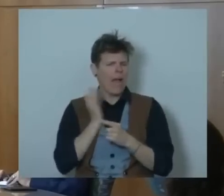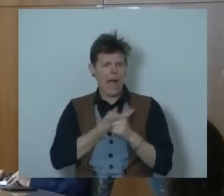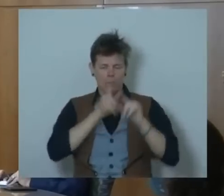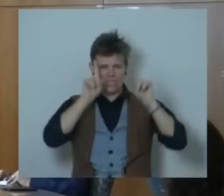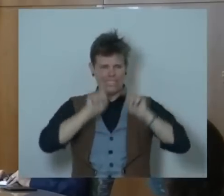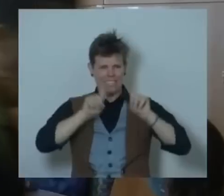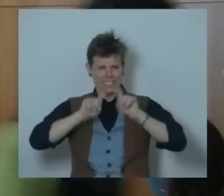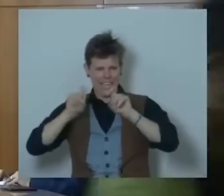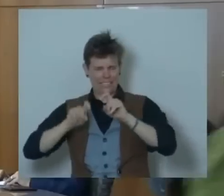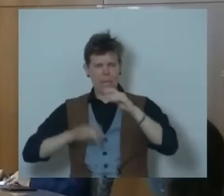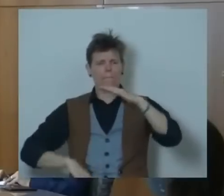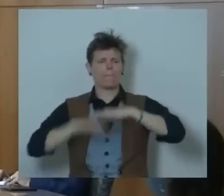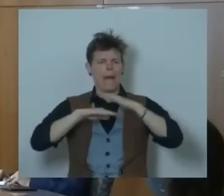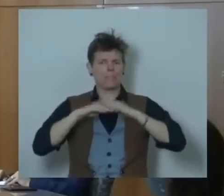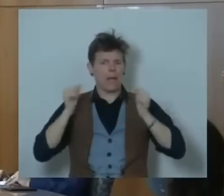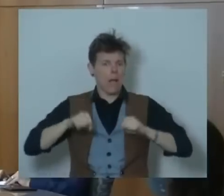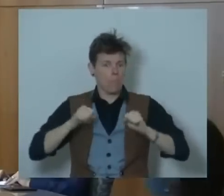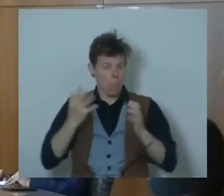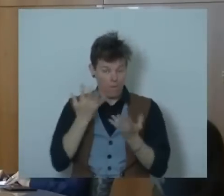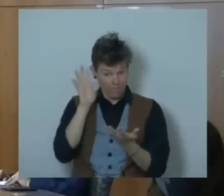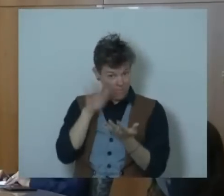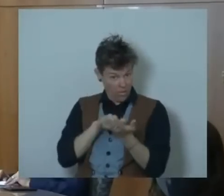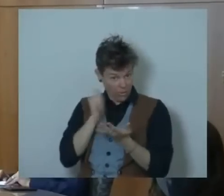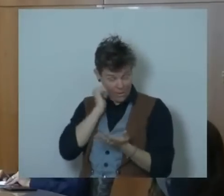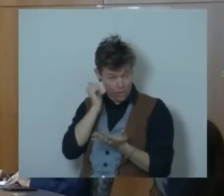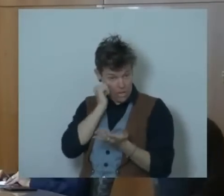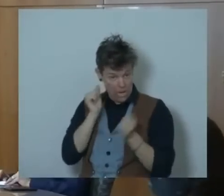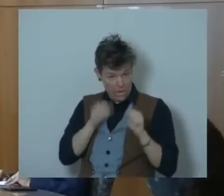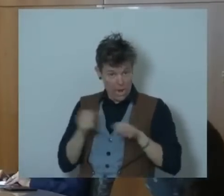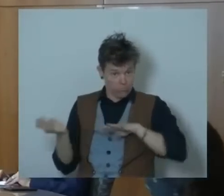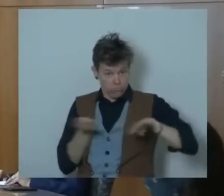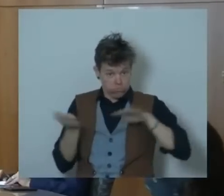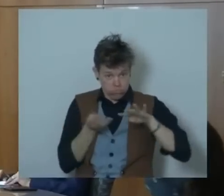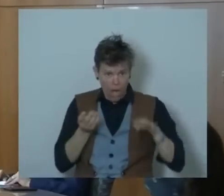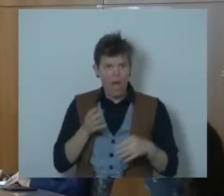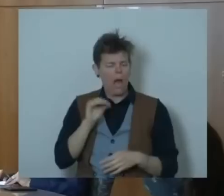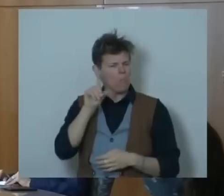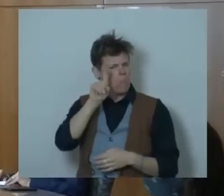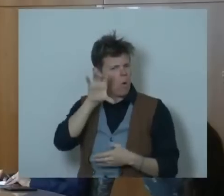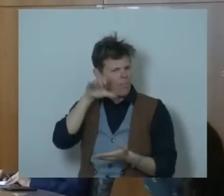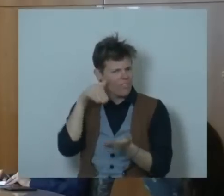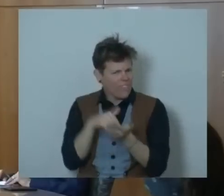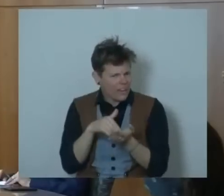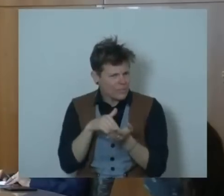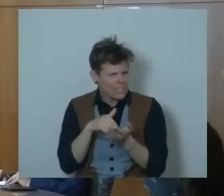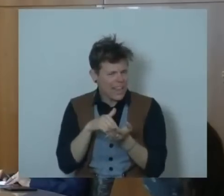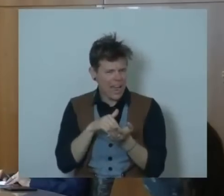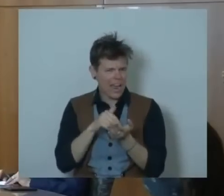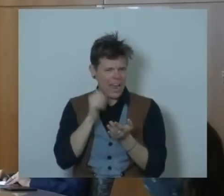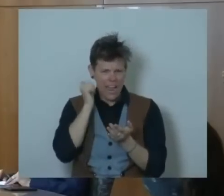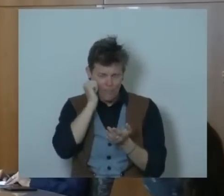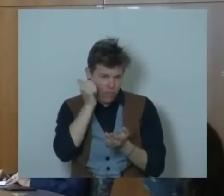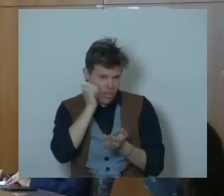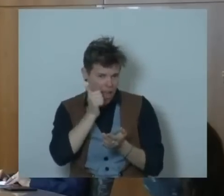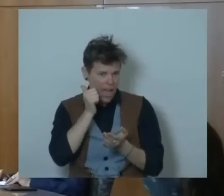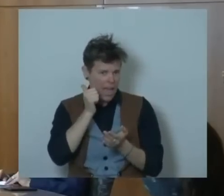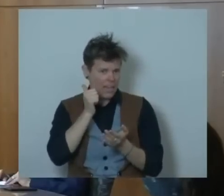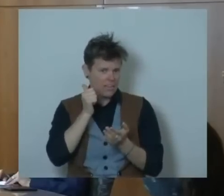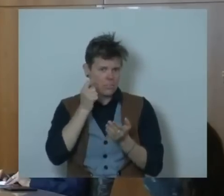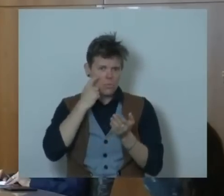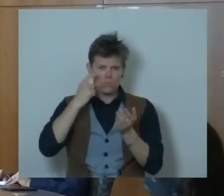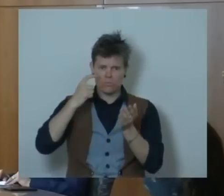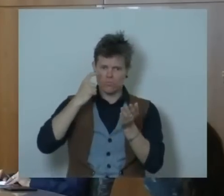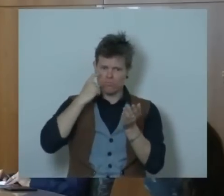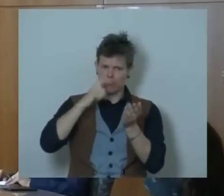day, and then 100,000 a day. I saw that number indicated on Dr. Scrace's draft